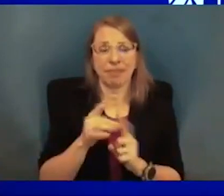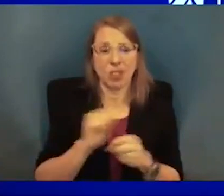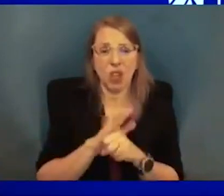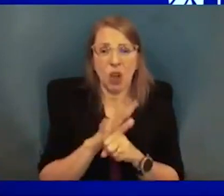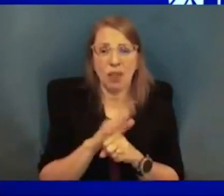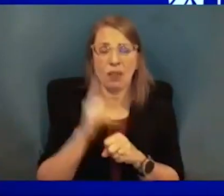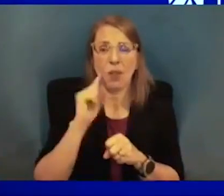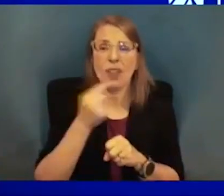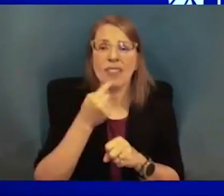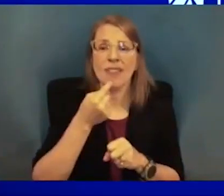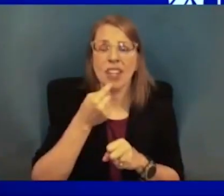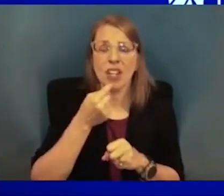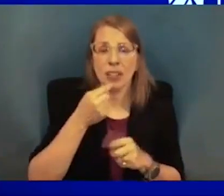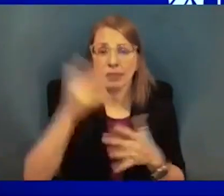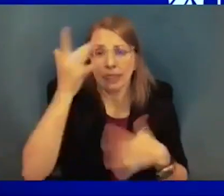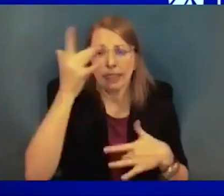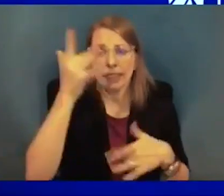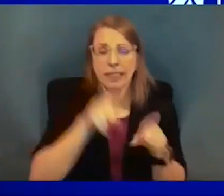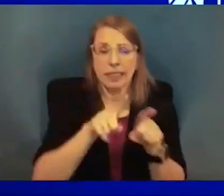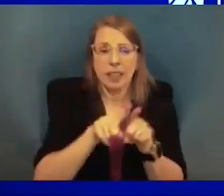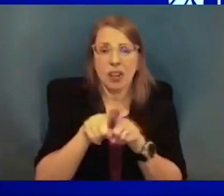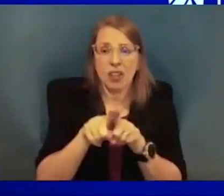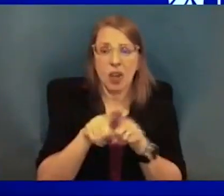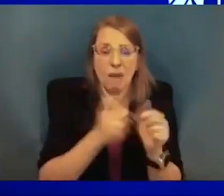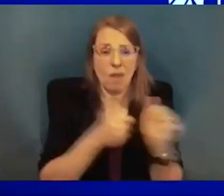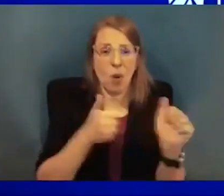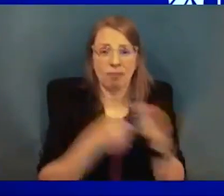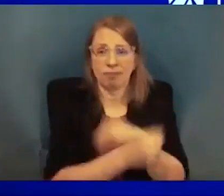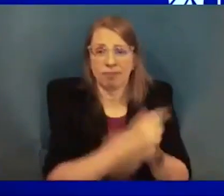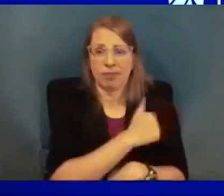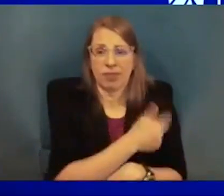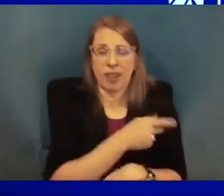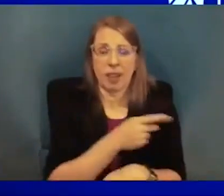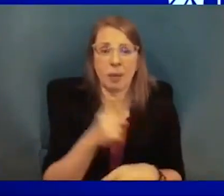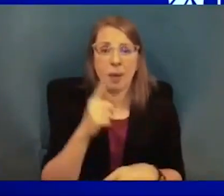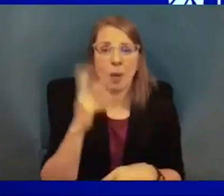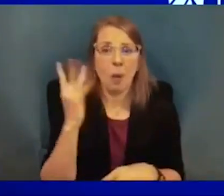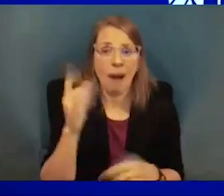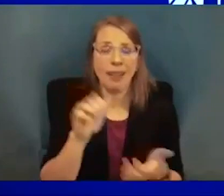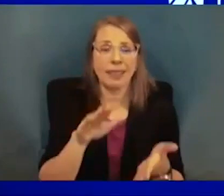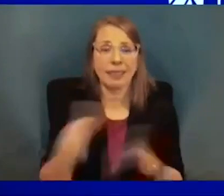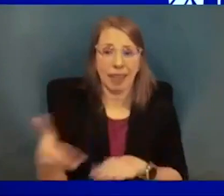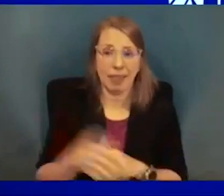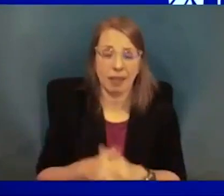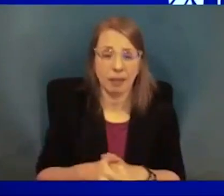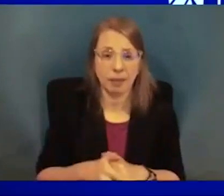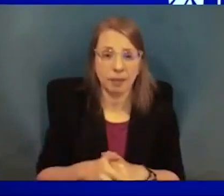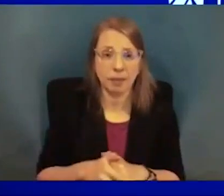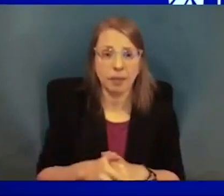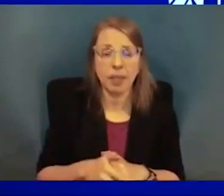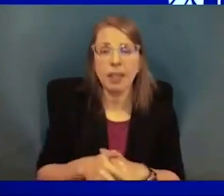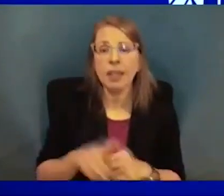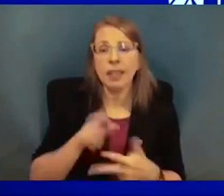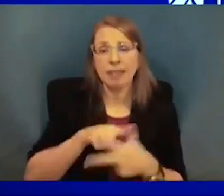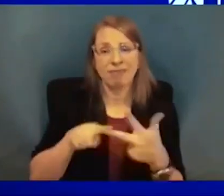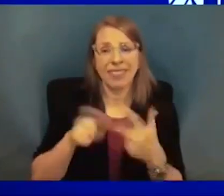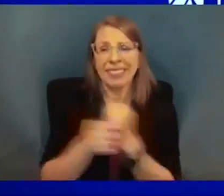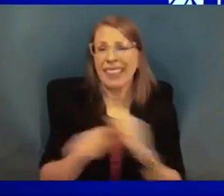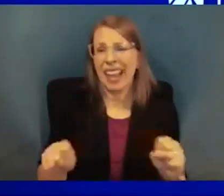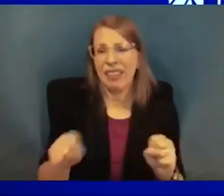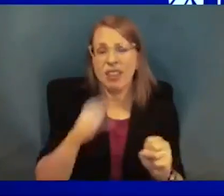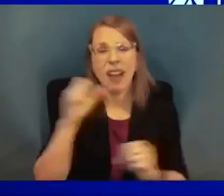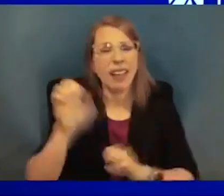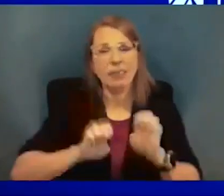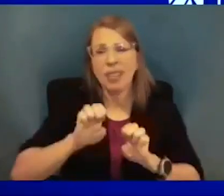death. We need to continue to talk about vaccination because they are safe. It is not experimental. They do not cause infertility. There